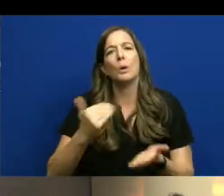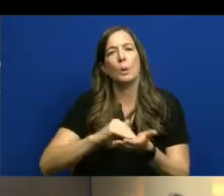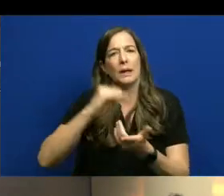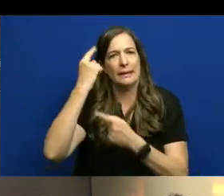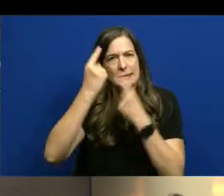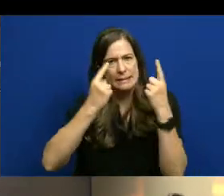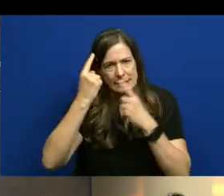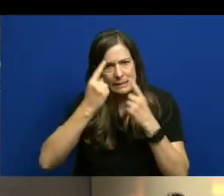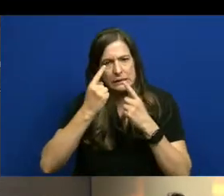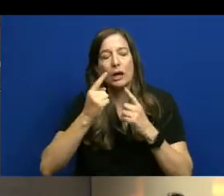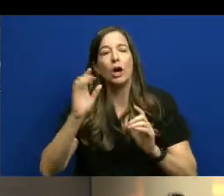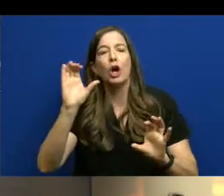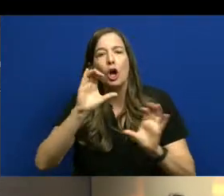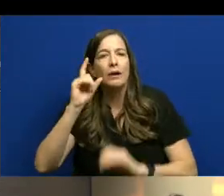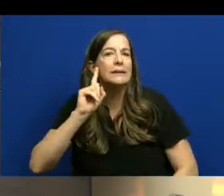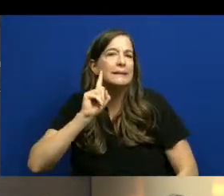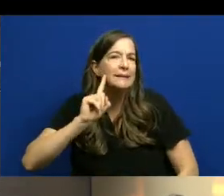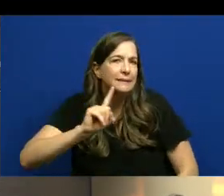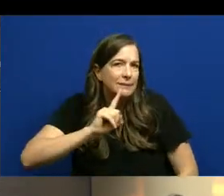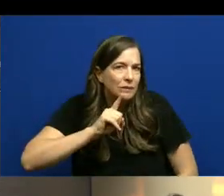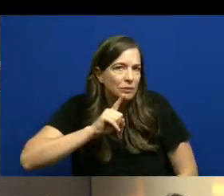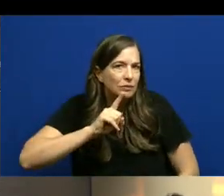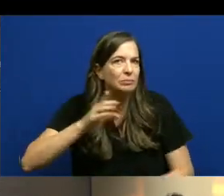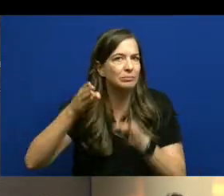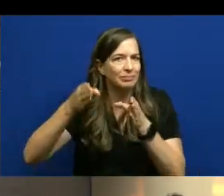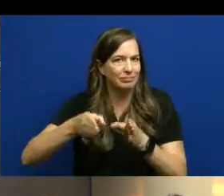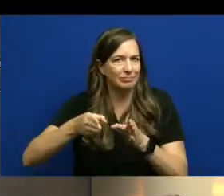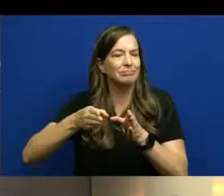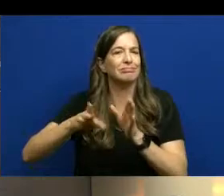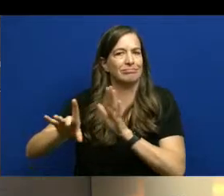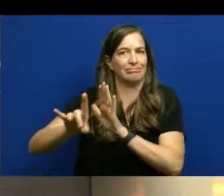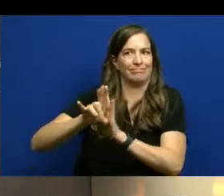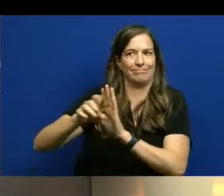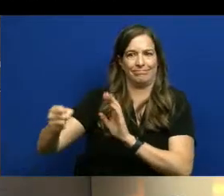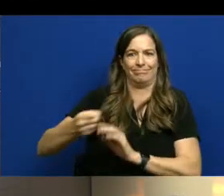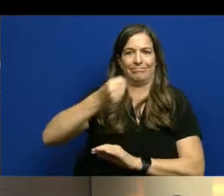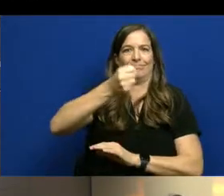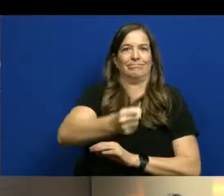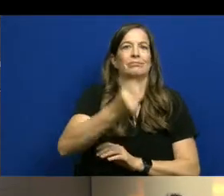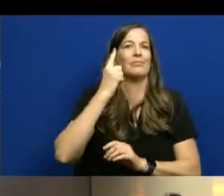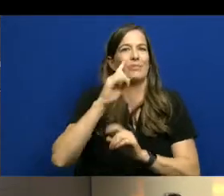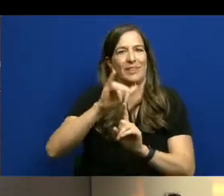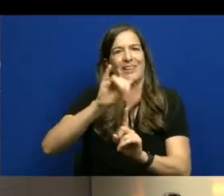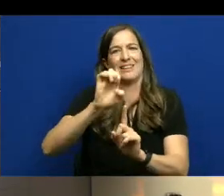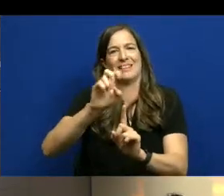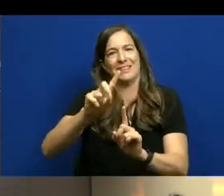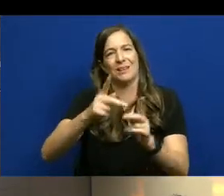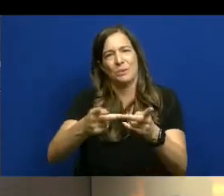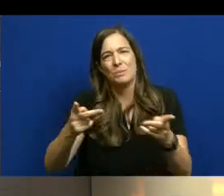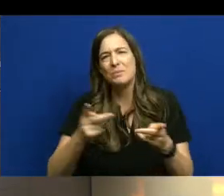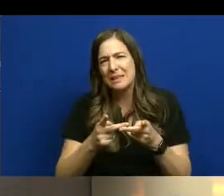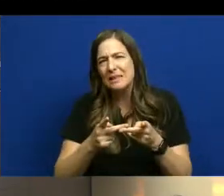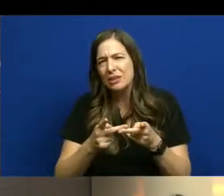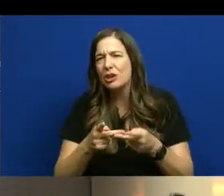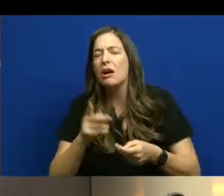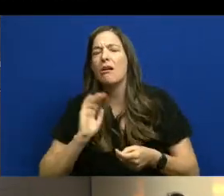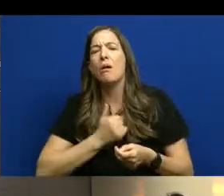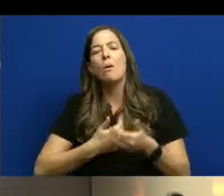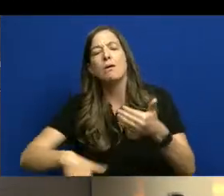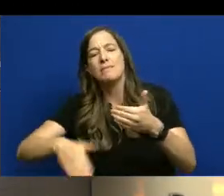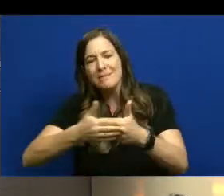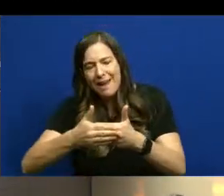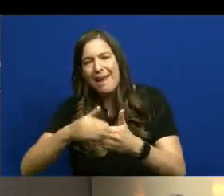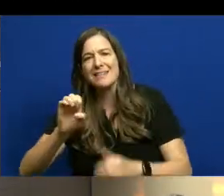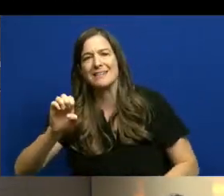candidate for that available position. So our next executive director will be deaf and will be able to fill Sherry